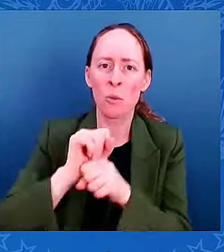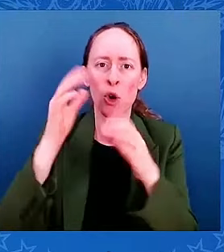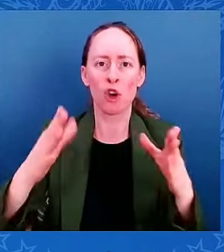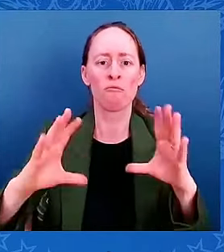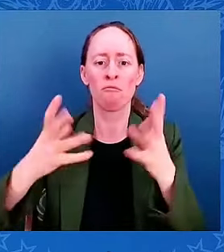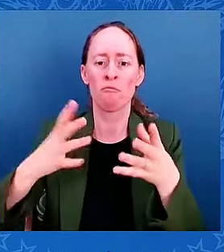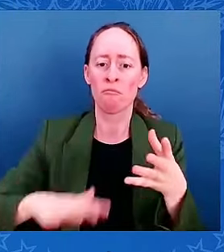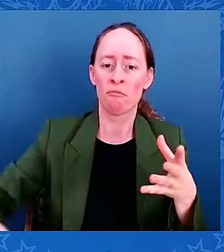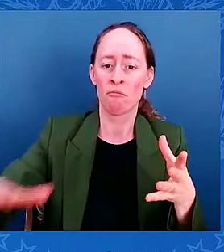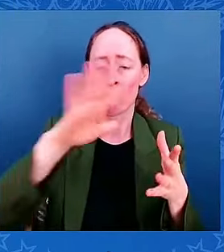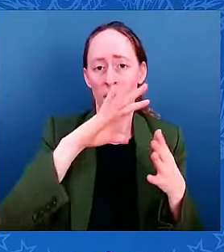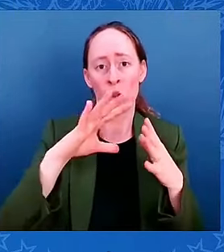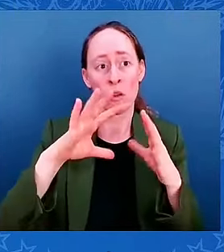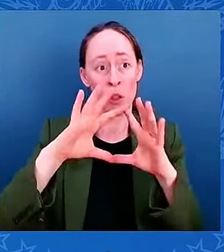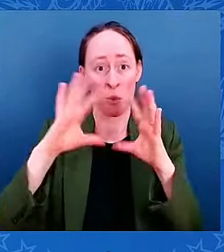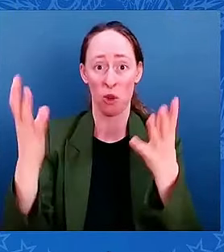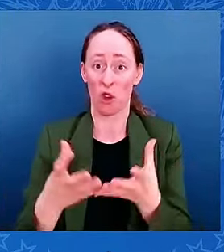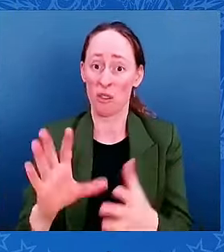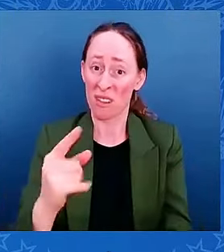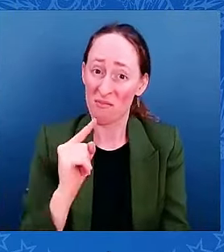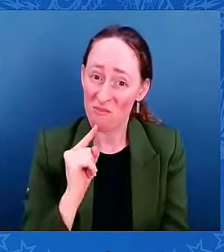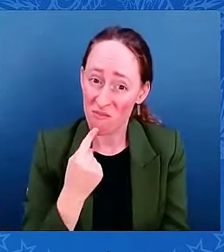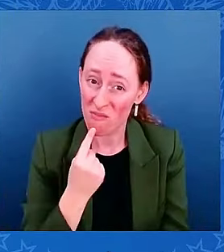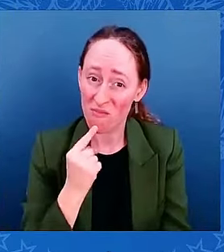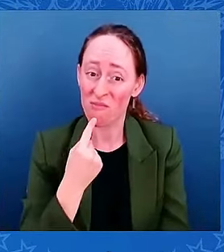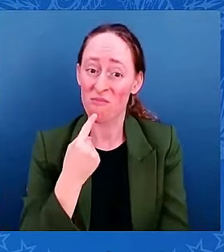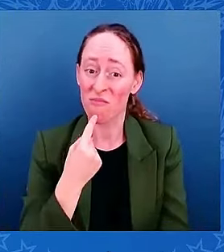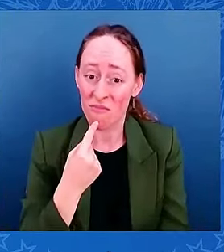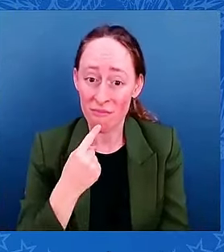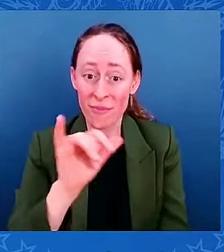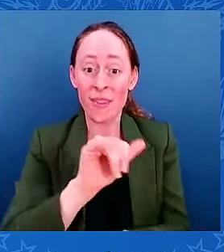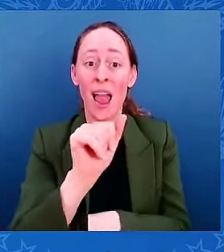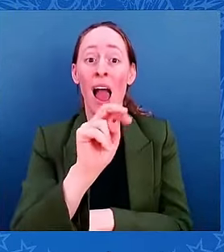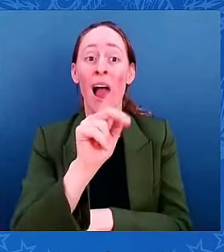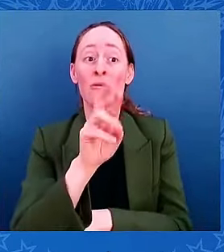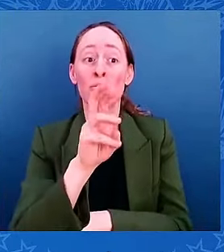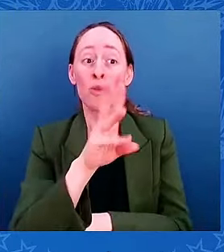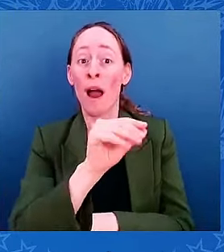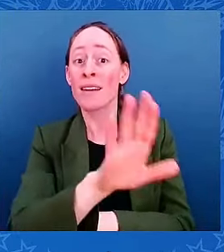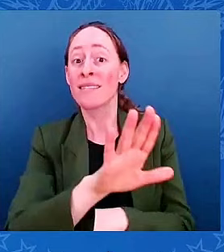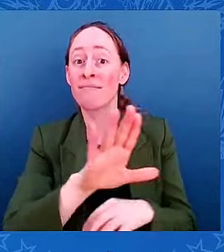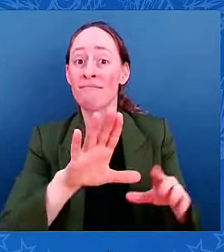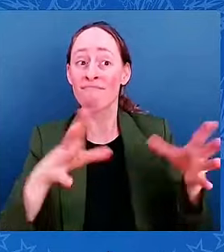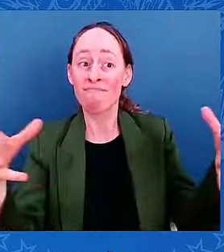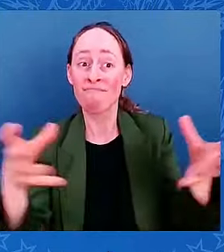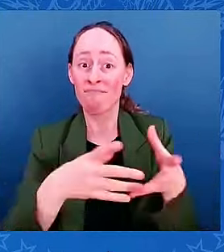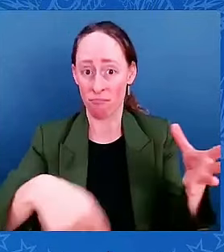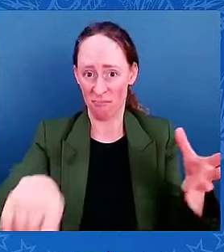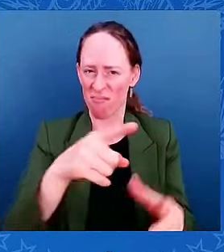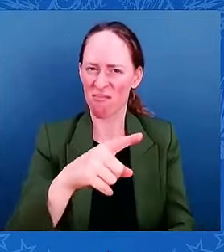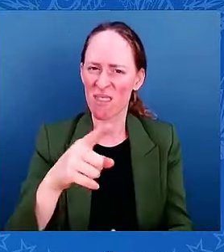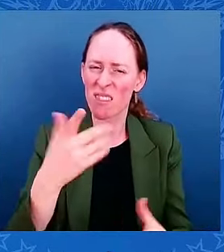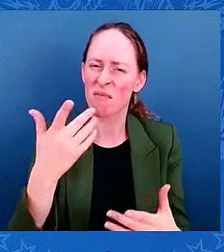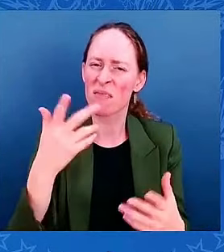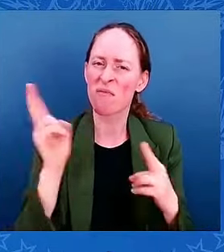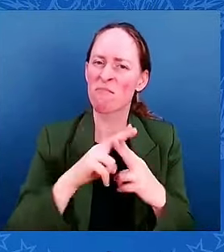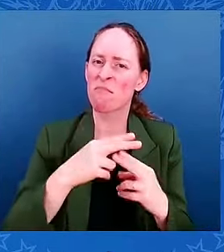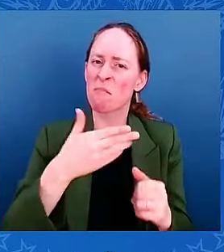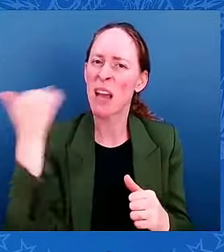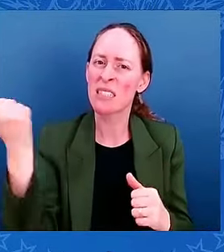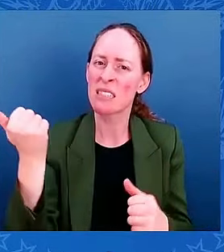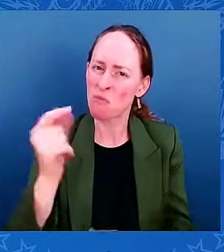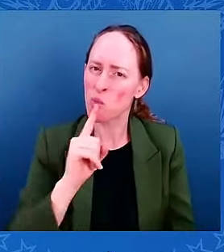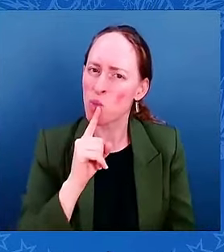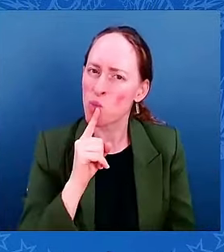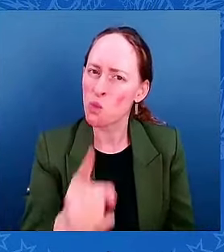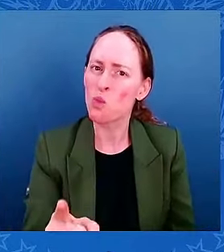fitters. Not a joke. It's not a joke. You know, we invented the computer chip. About the size of a little, to tip my little